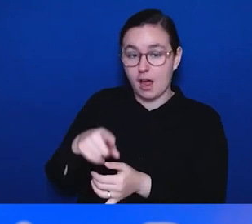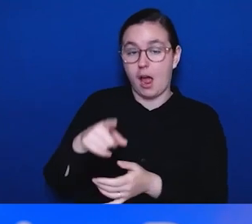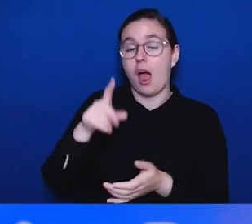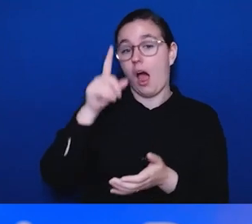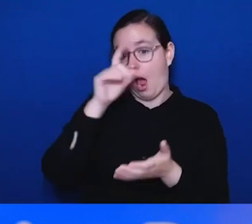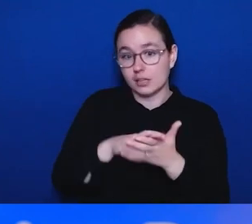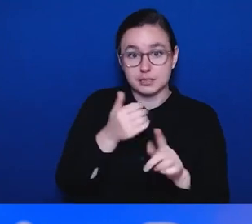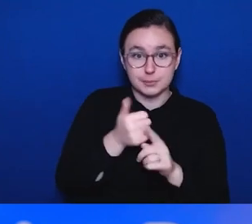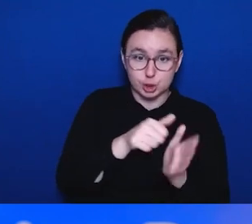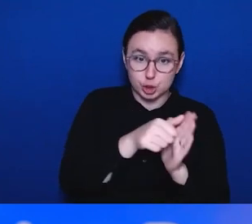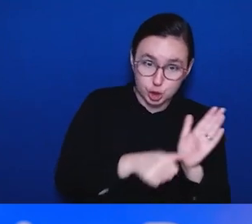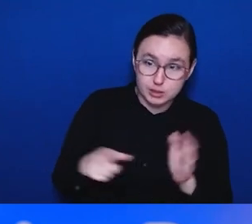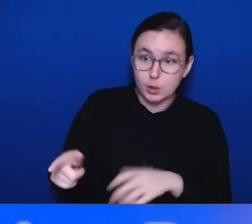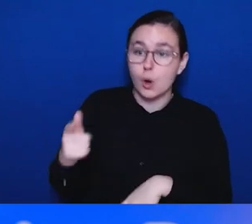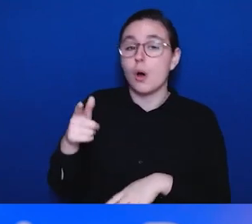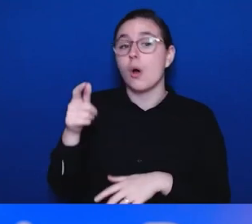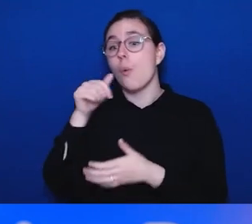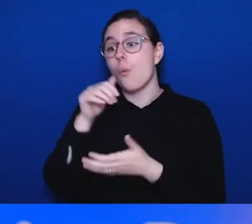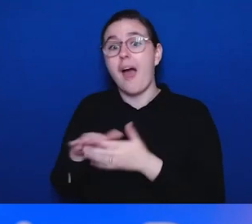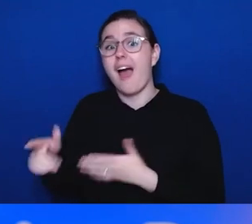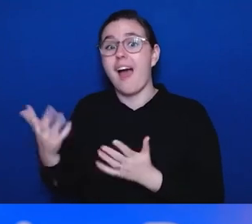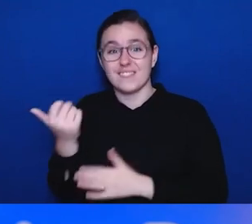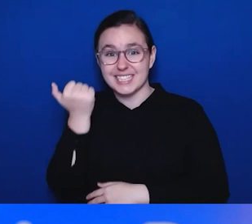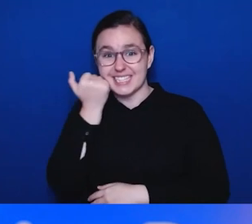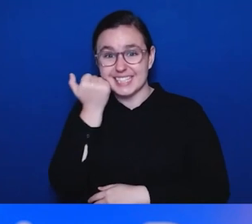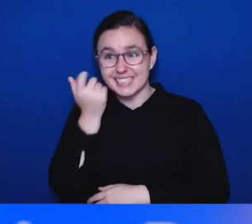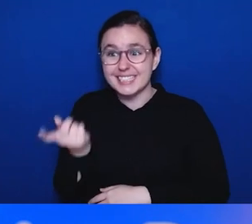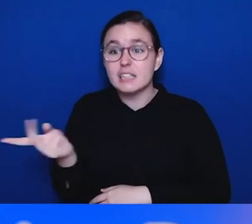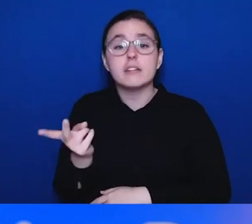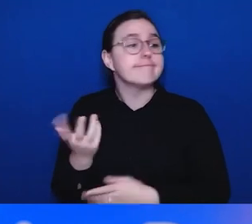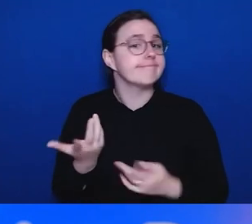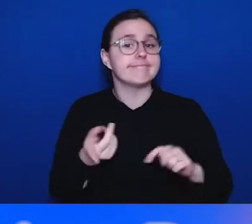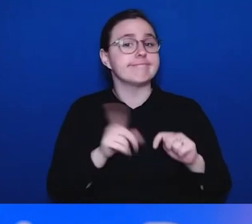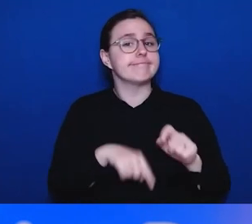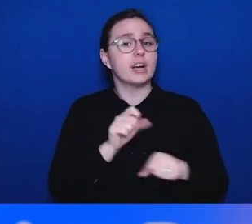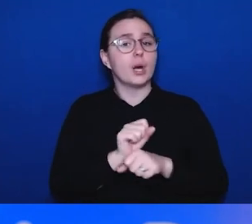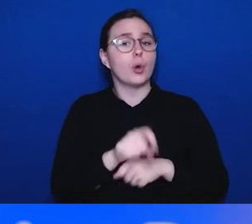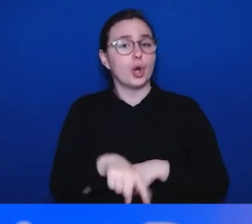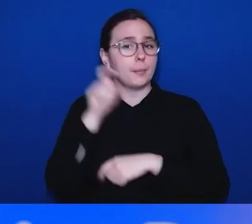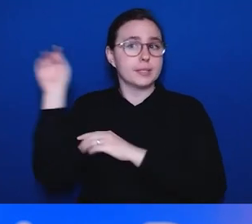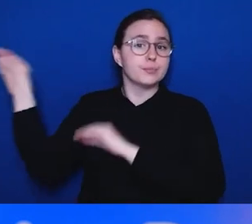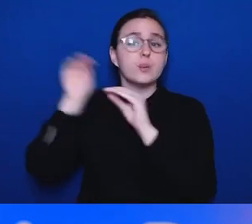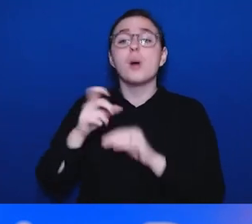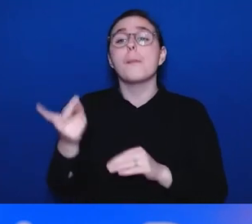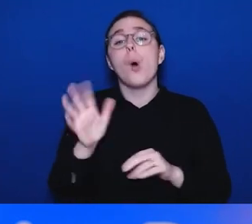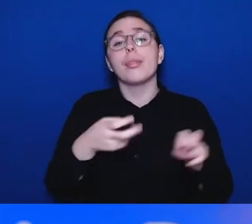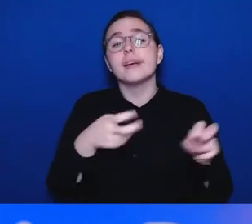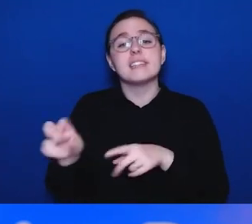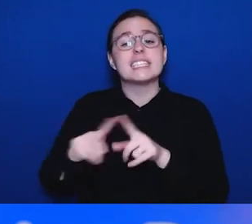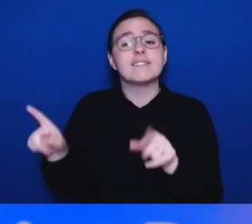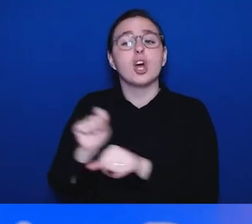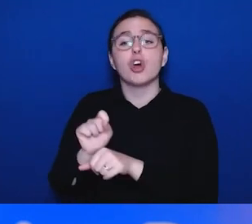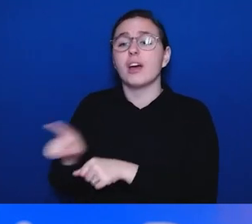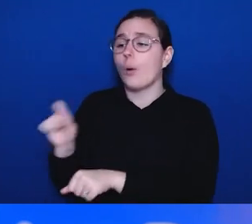couple. The husband is a surgeon, the wife is a dentist. They both work for the local school board. For